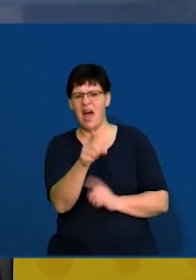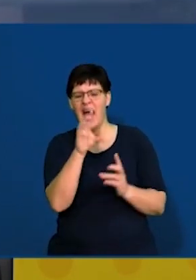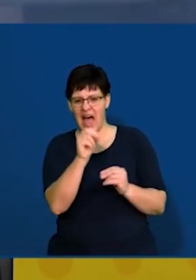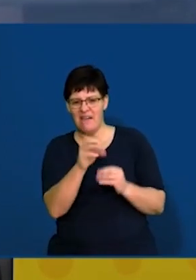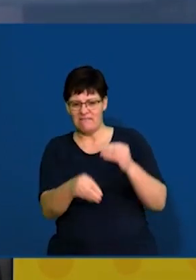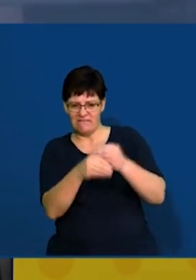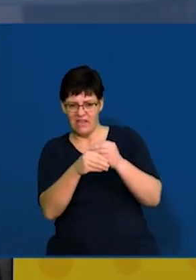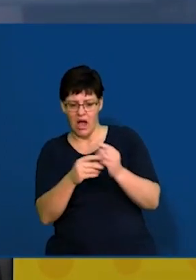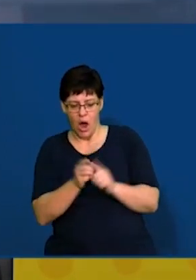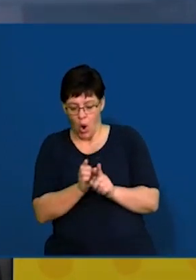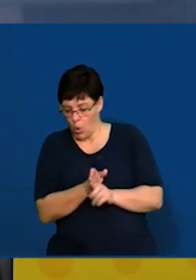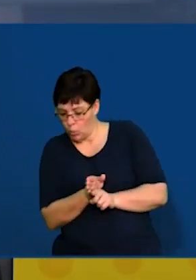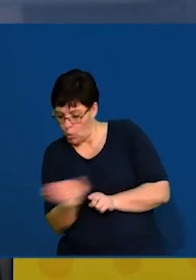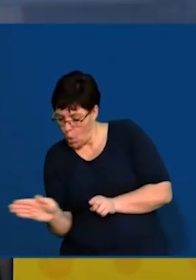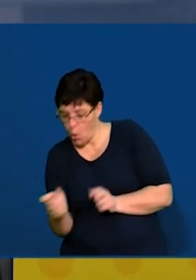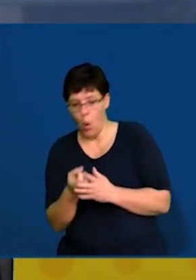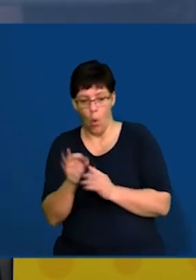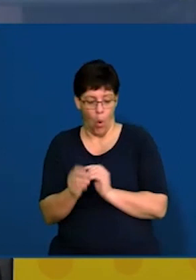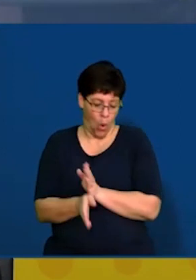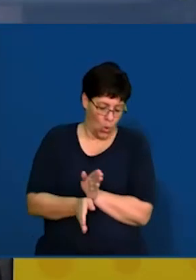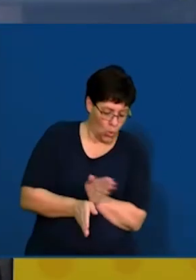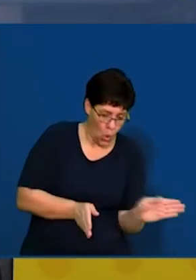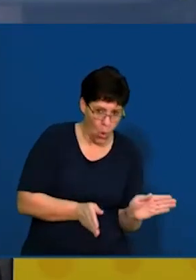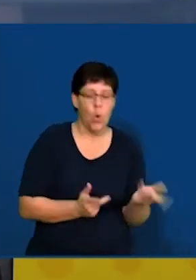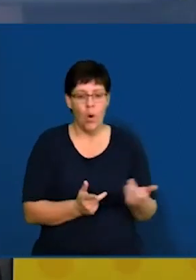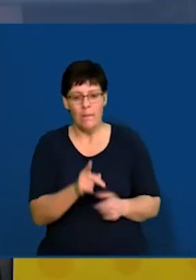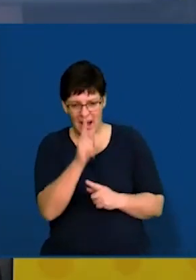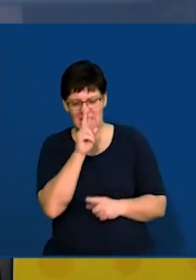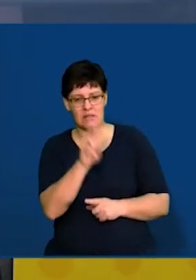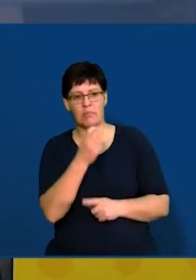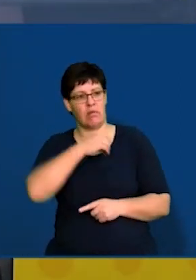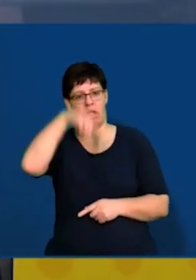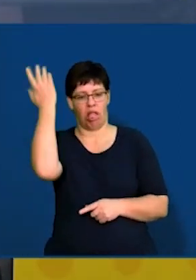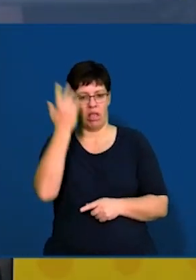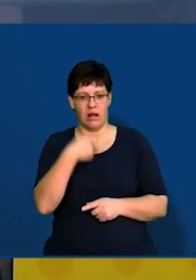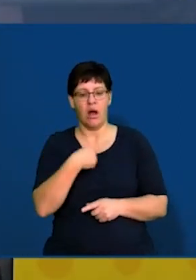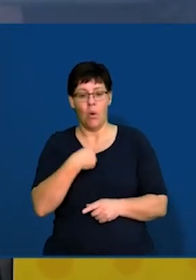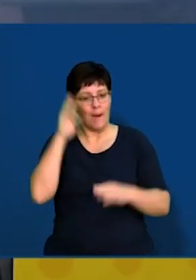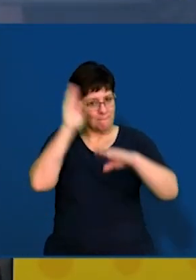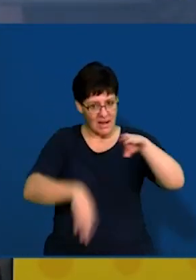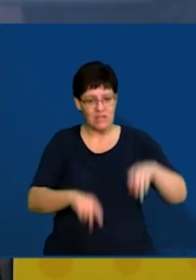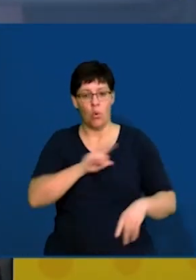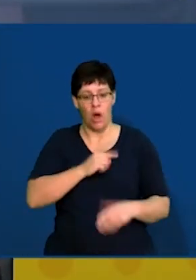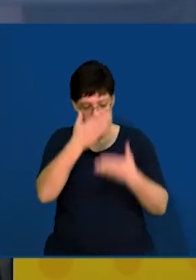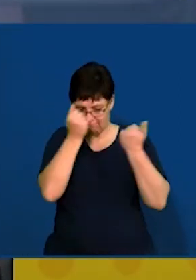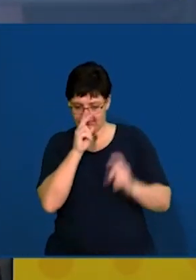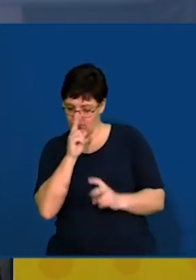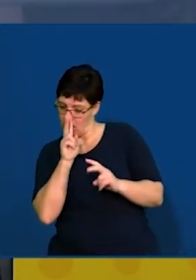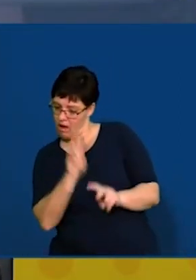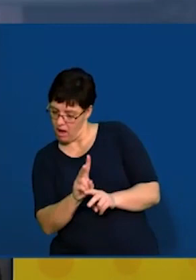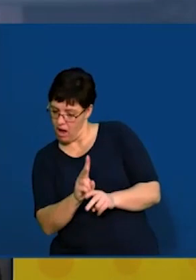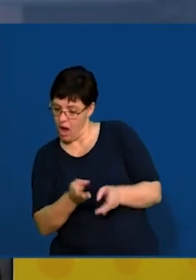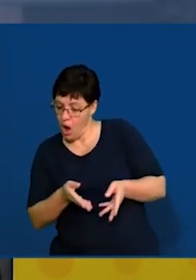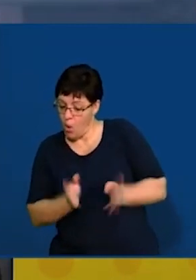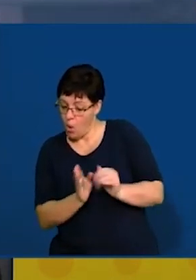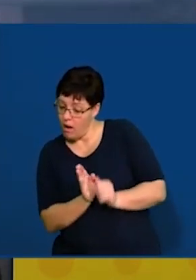of direction, something which is often, overlooked, and you'll be penalized at the end of the year if you don't pay careful attention to